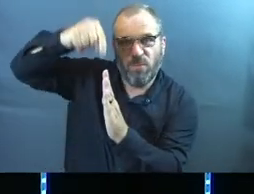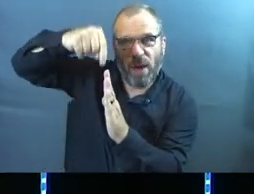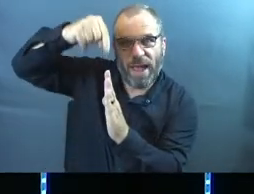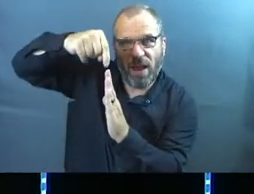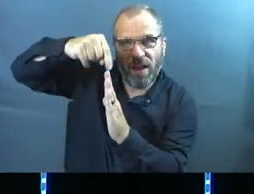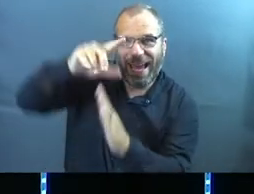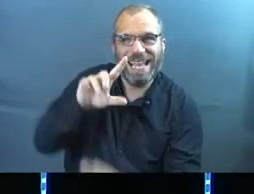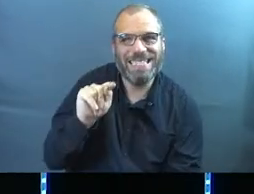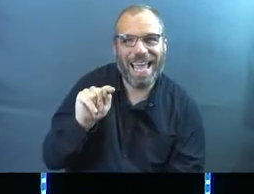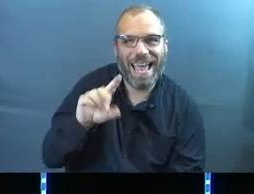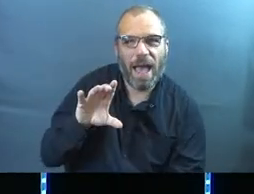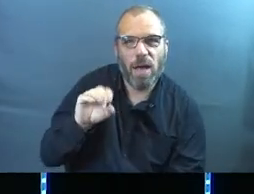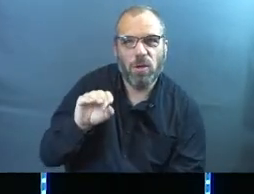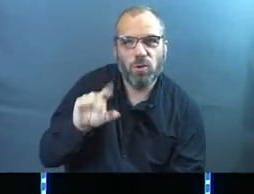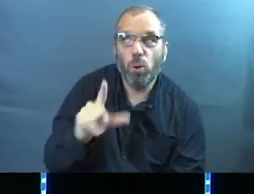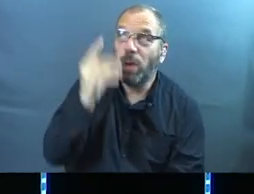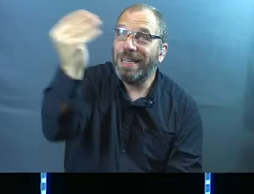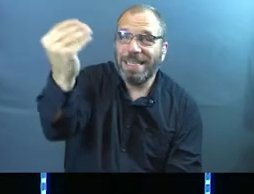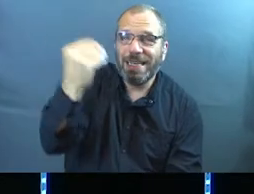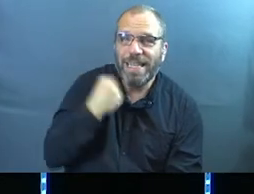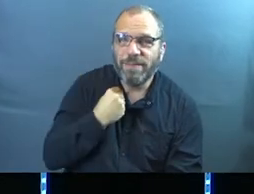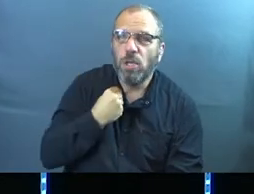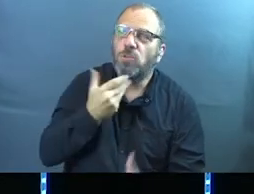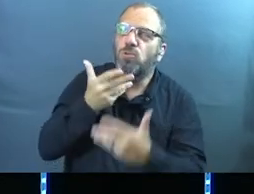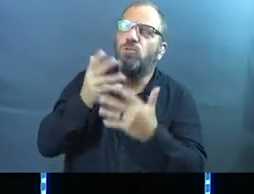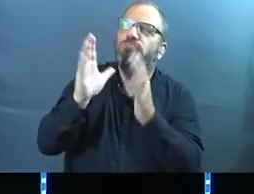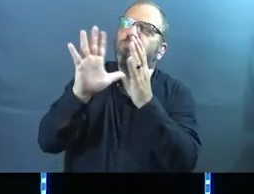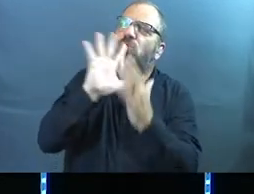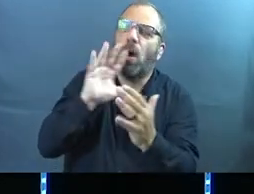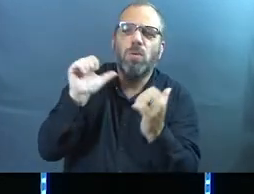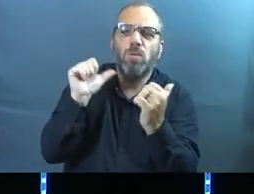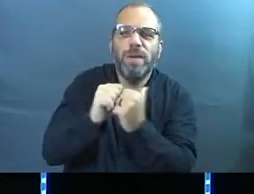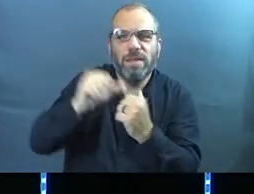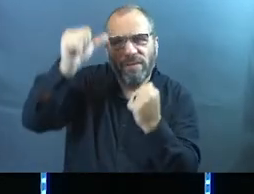an open door that God gives us to talk to our Father.